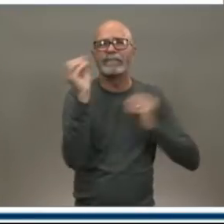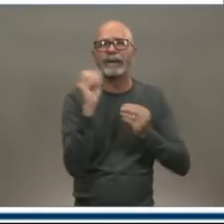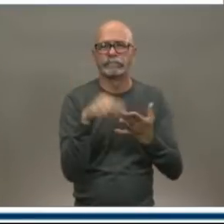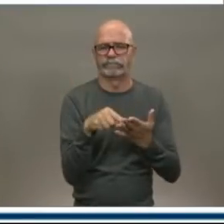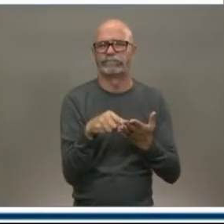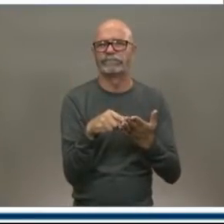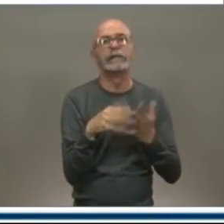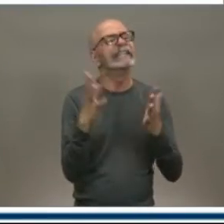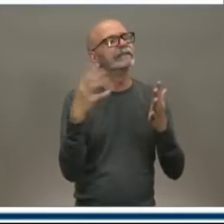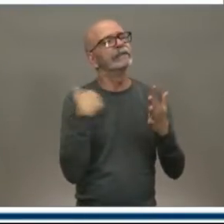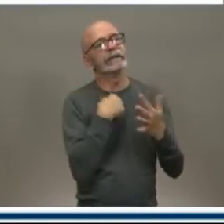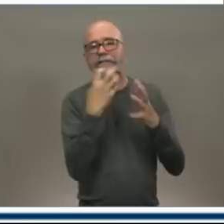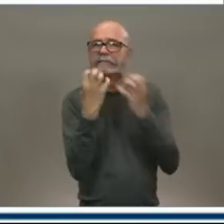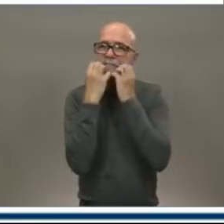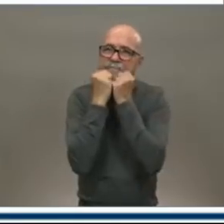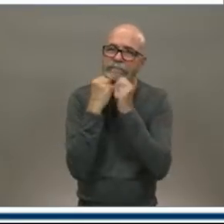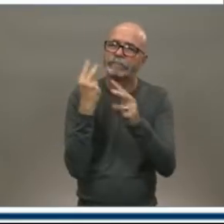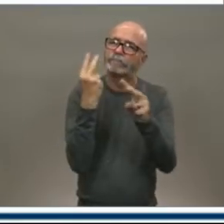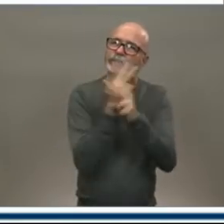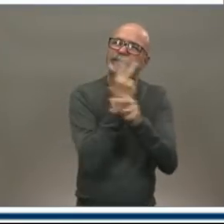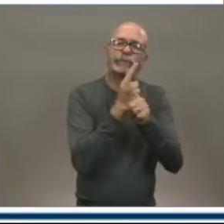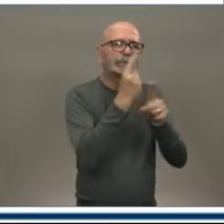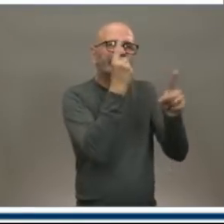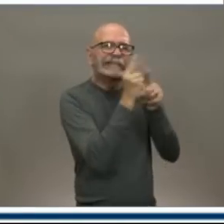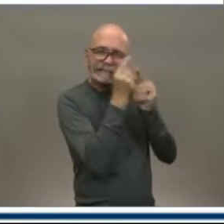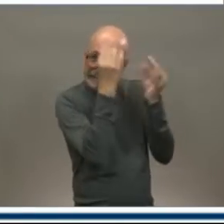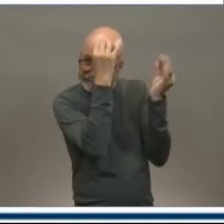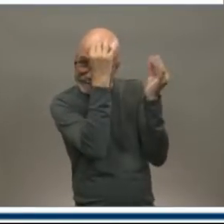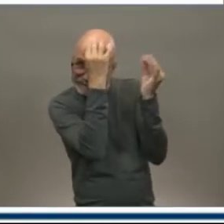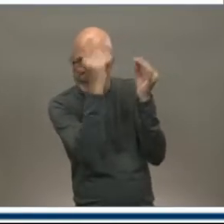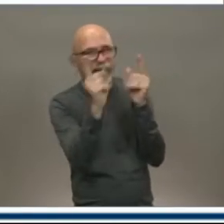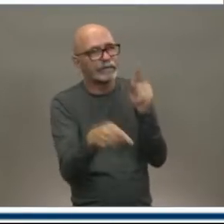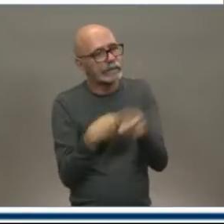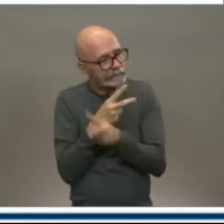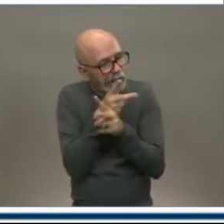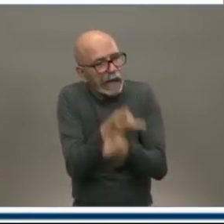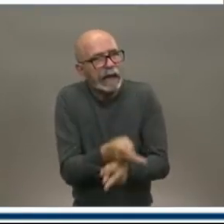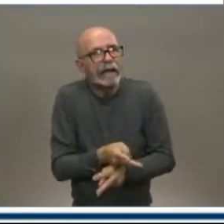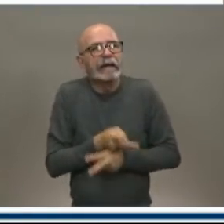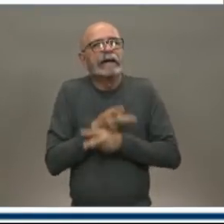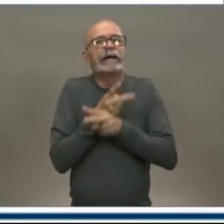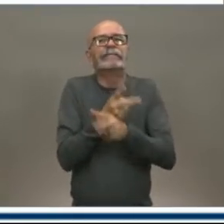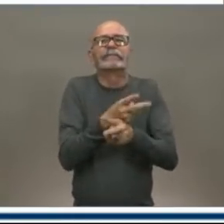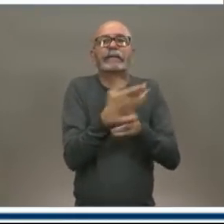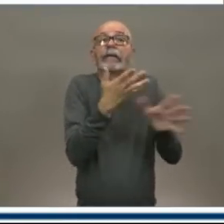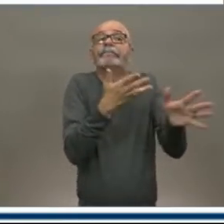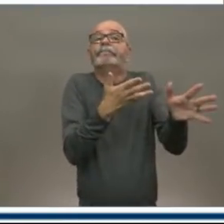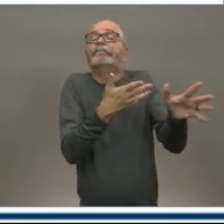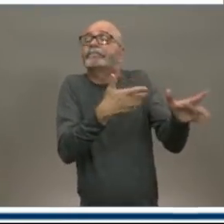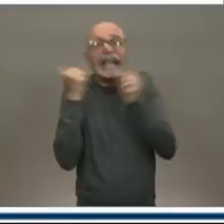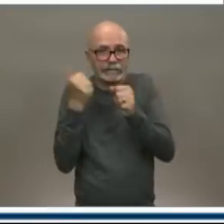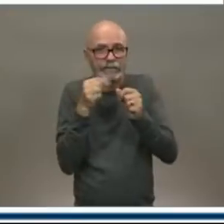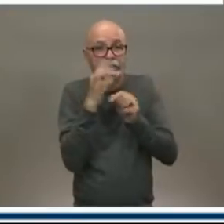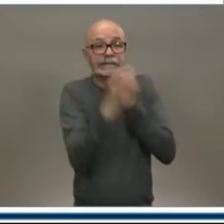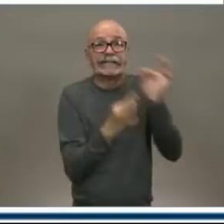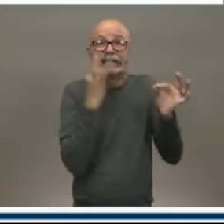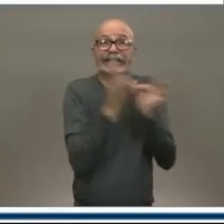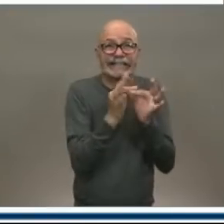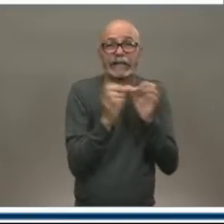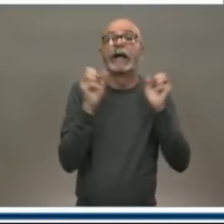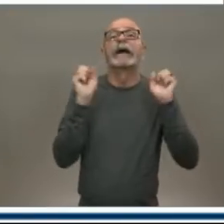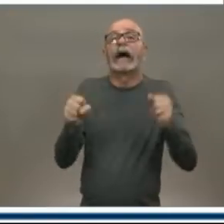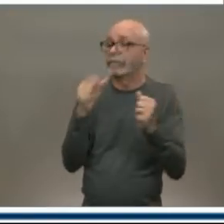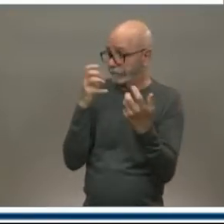Scotia, we have to do that thoughtfully and very carefully, and how they would fit in with all the other public health measures that have